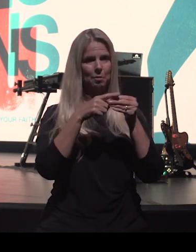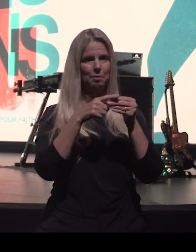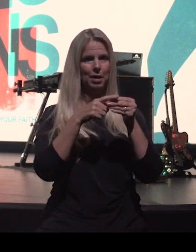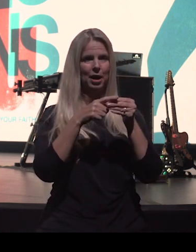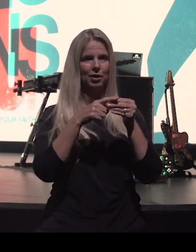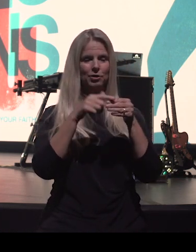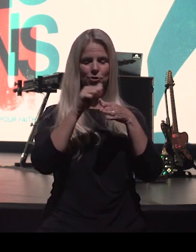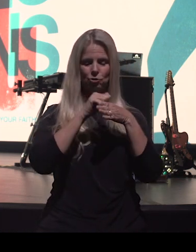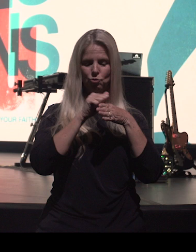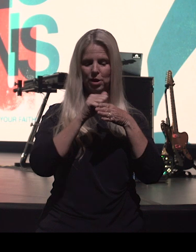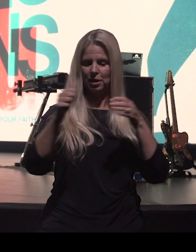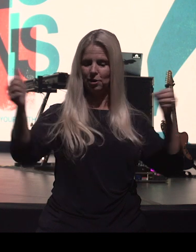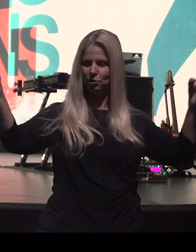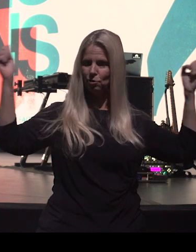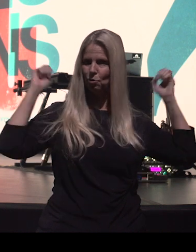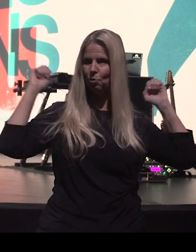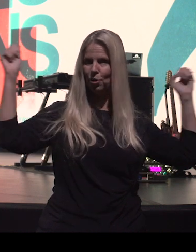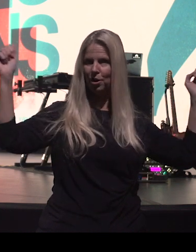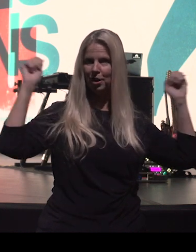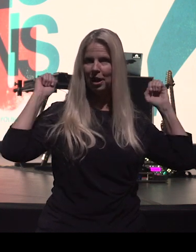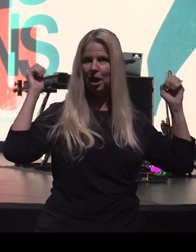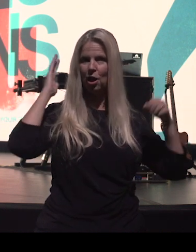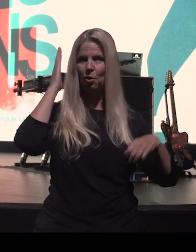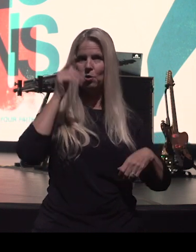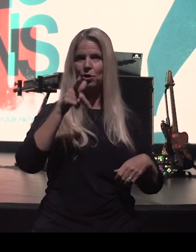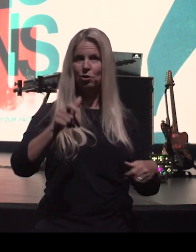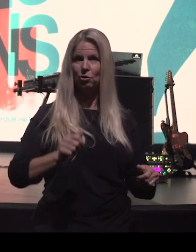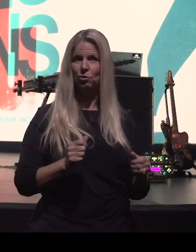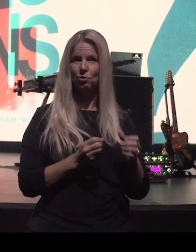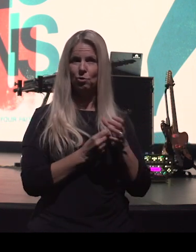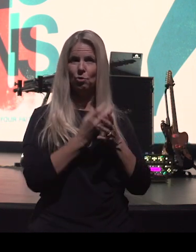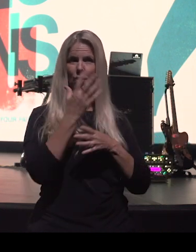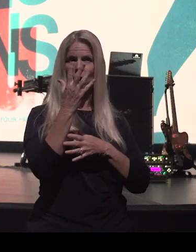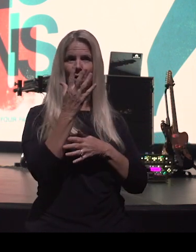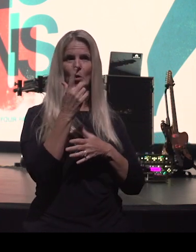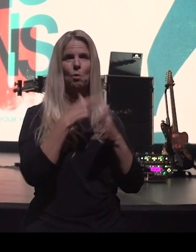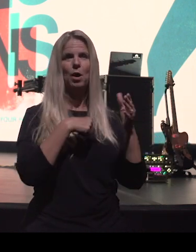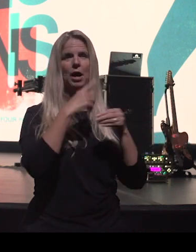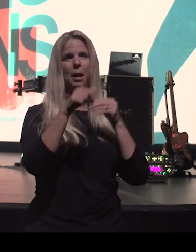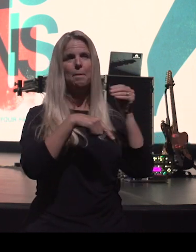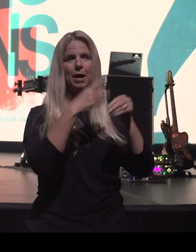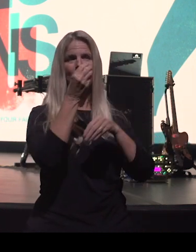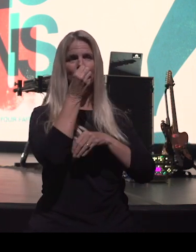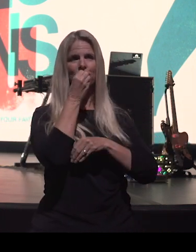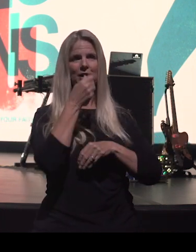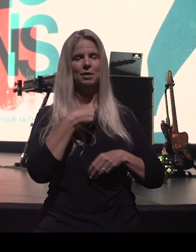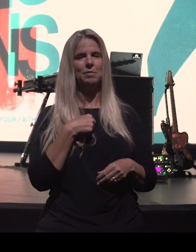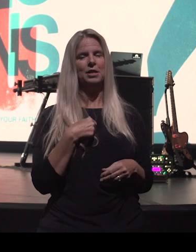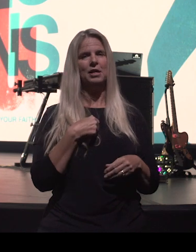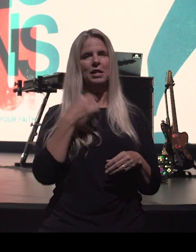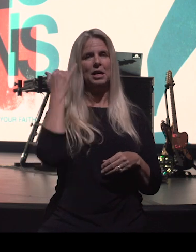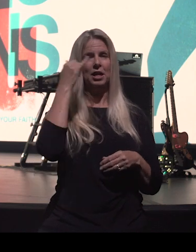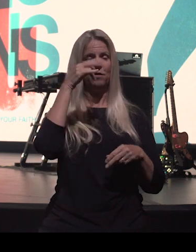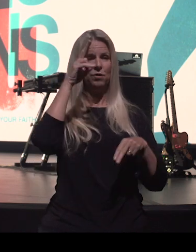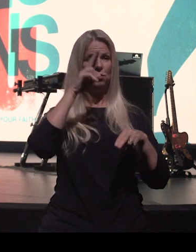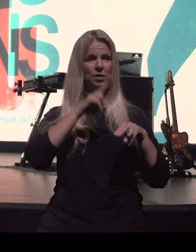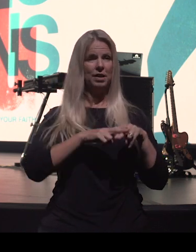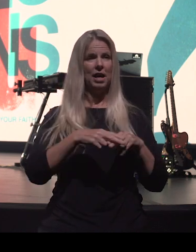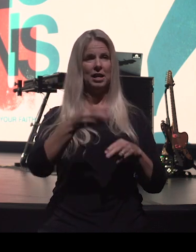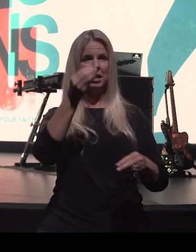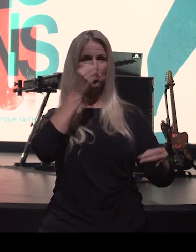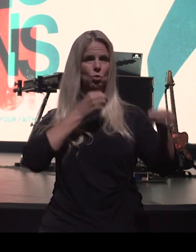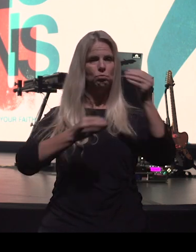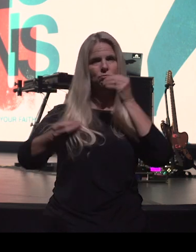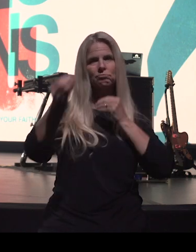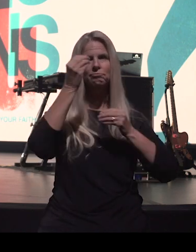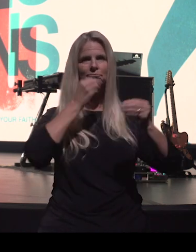you gonna grow? How about this, the feed me. If you just sat down and ate more all